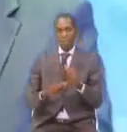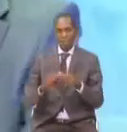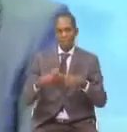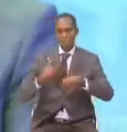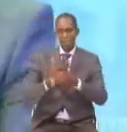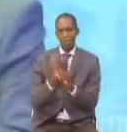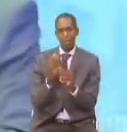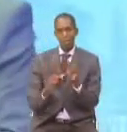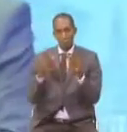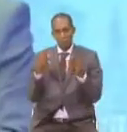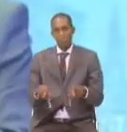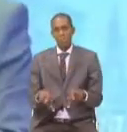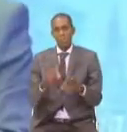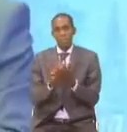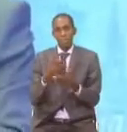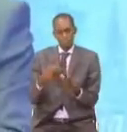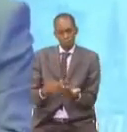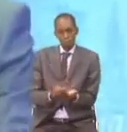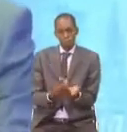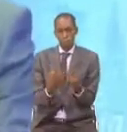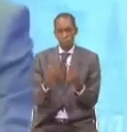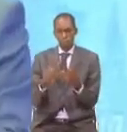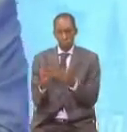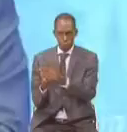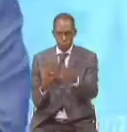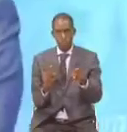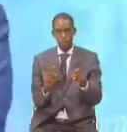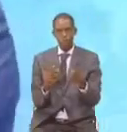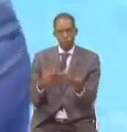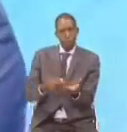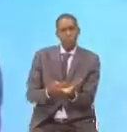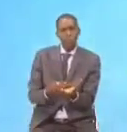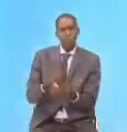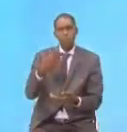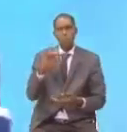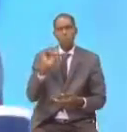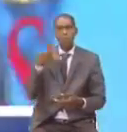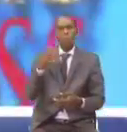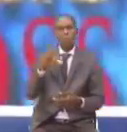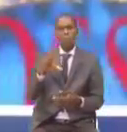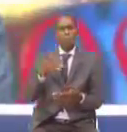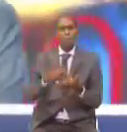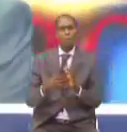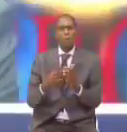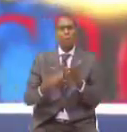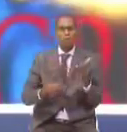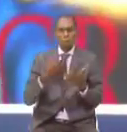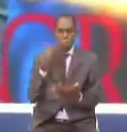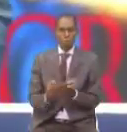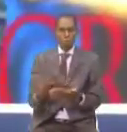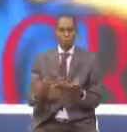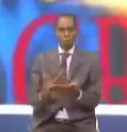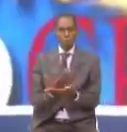gospel comes to you. What's that? When it says gospel, it means good news. It means a glad